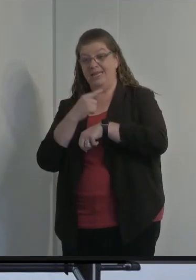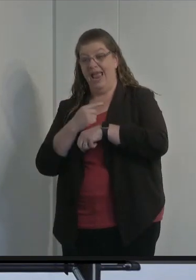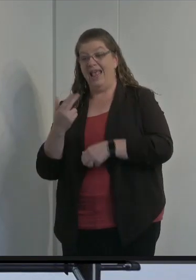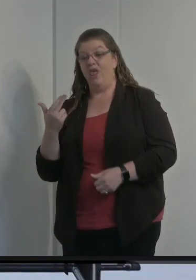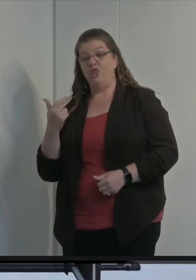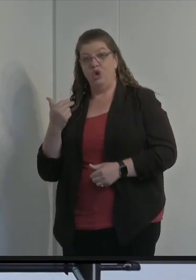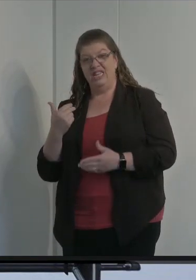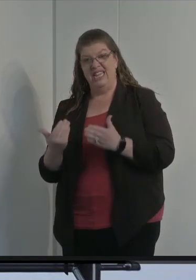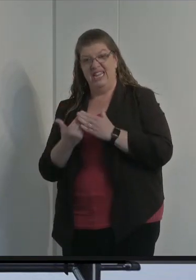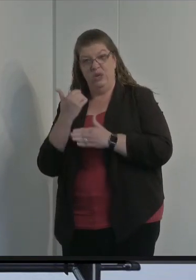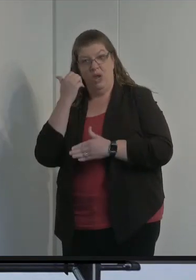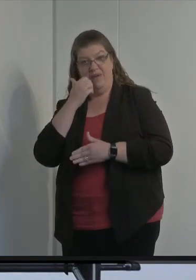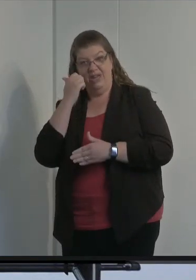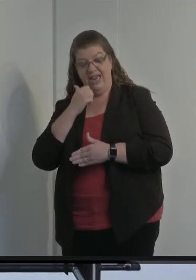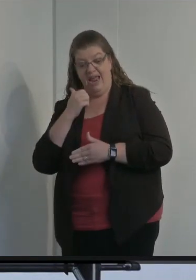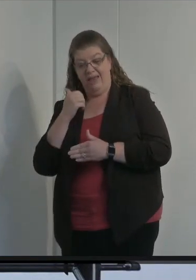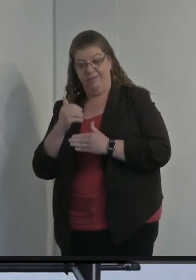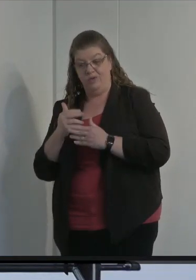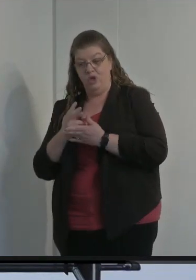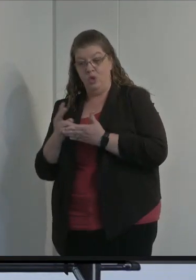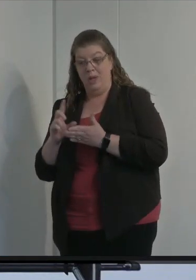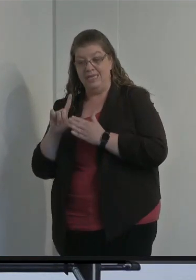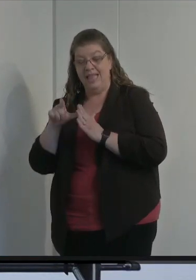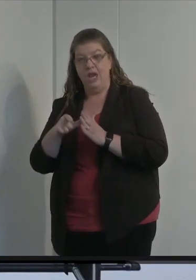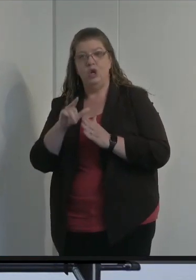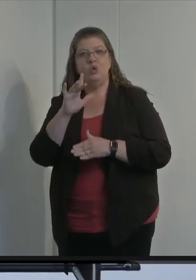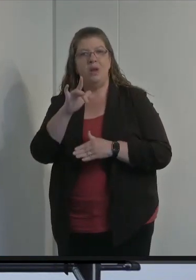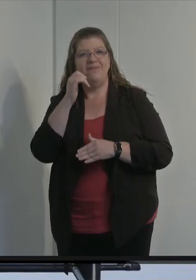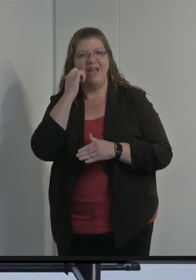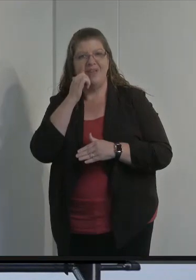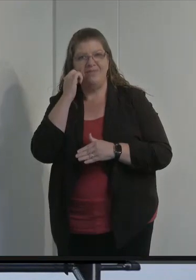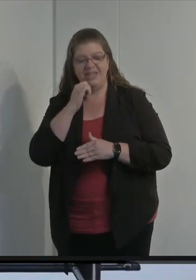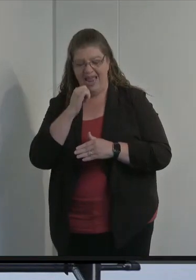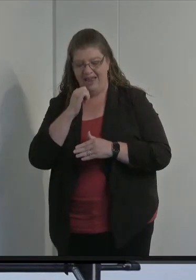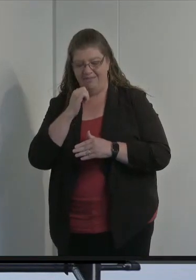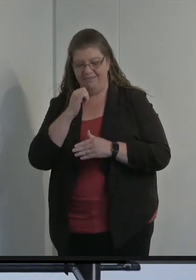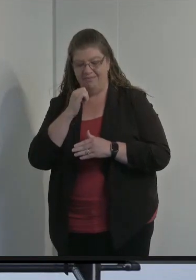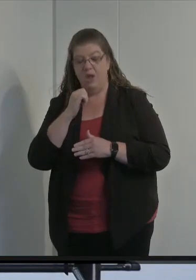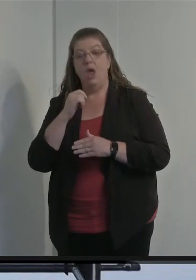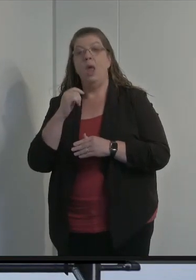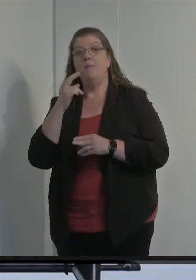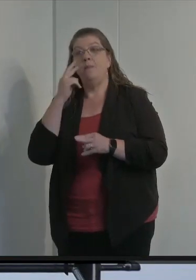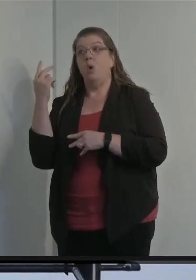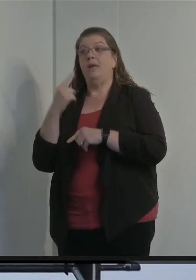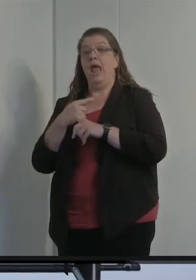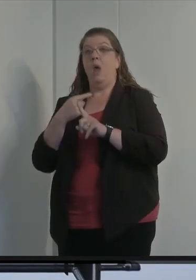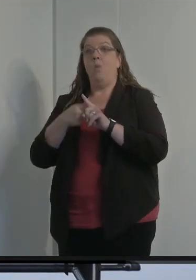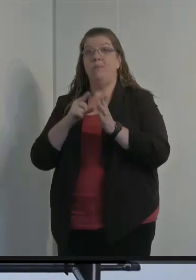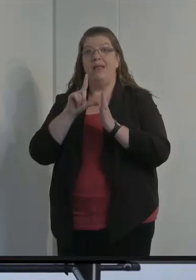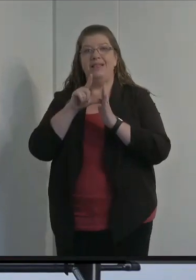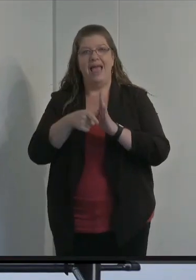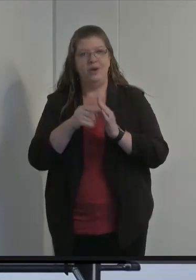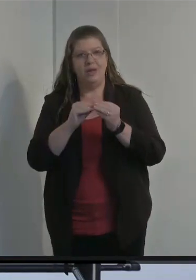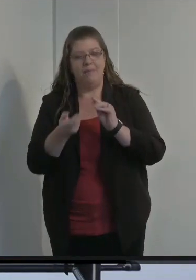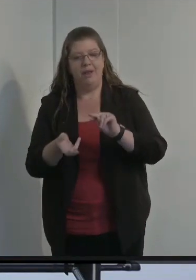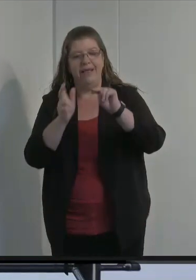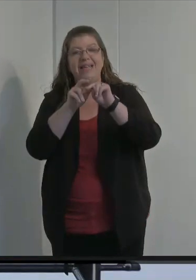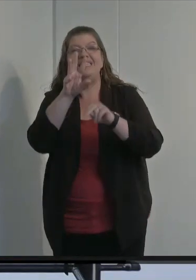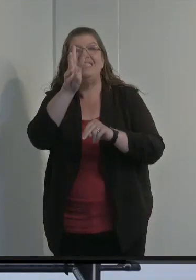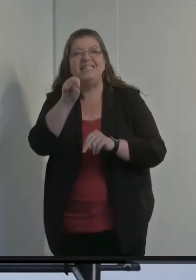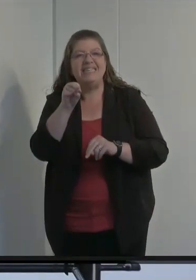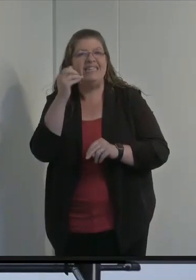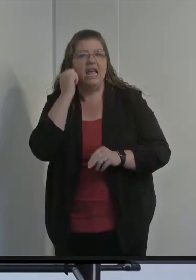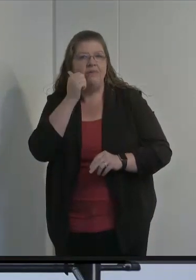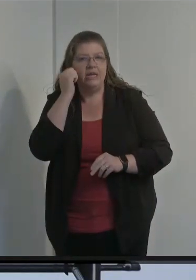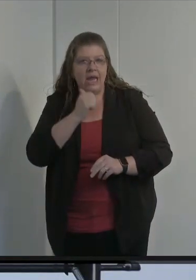rising to 25 per day 2 weeks later. A month after Memorial Day, the number had risen to 60 new cases